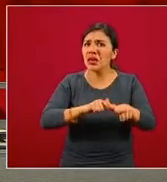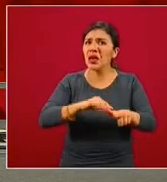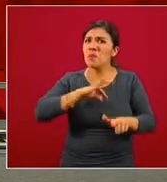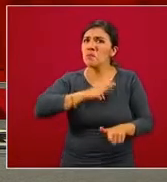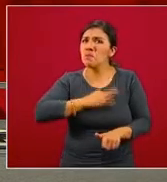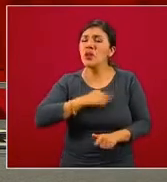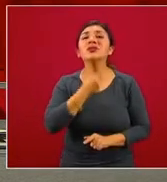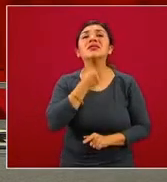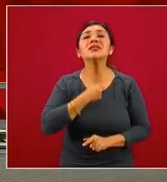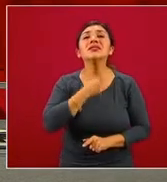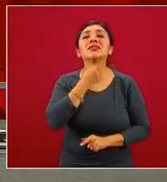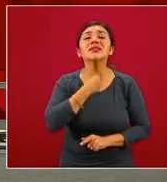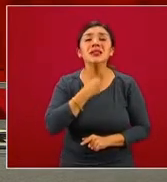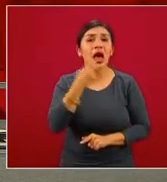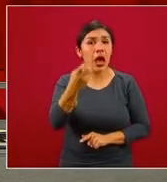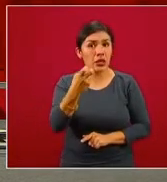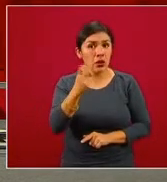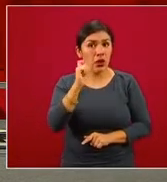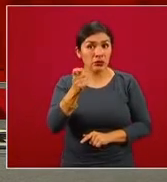And regarding